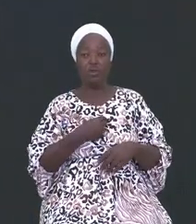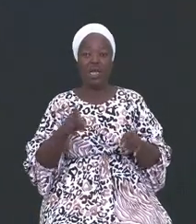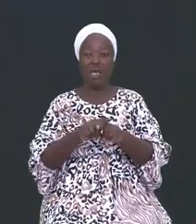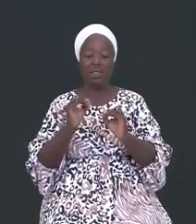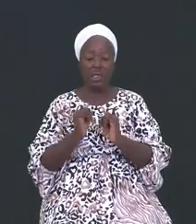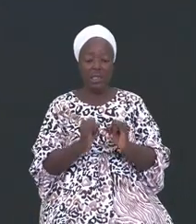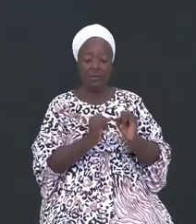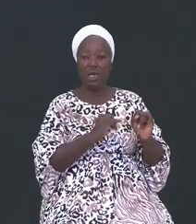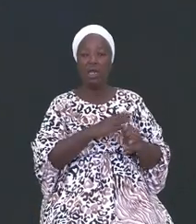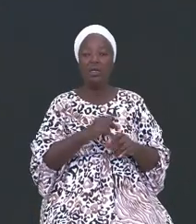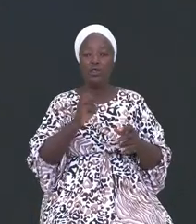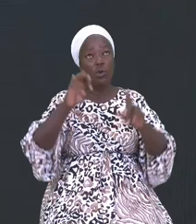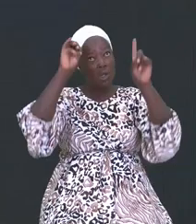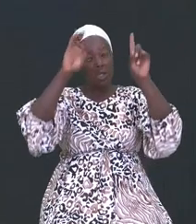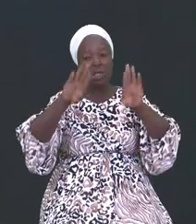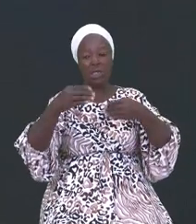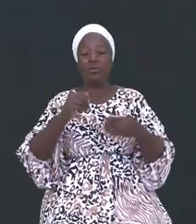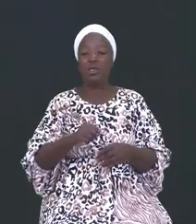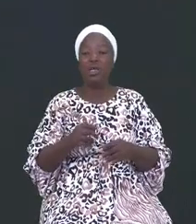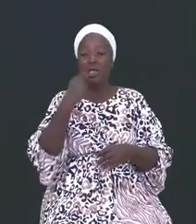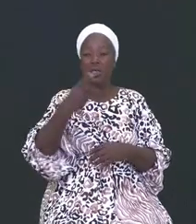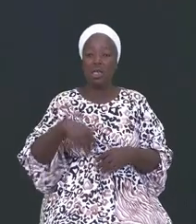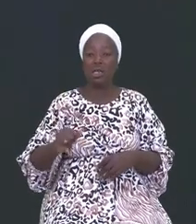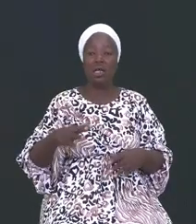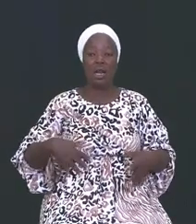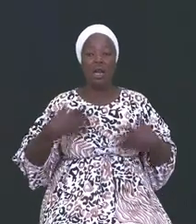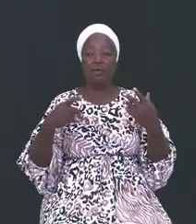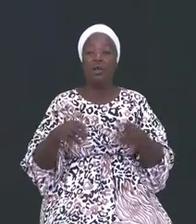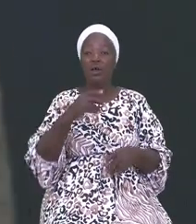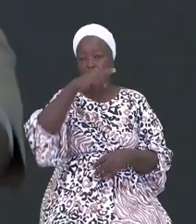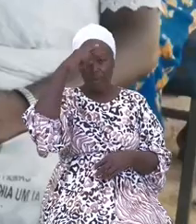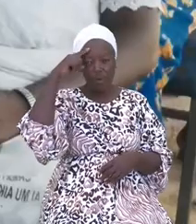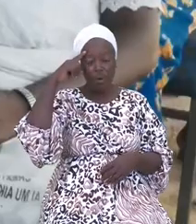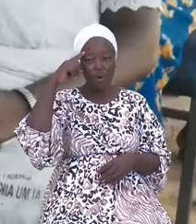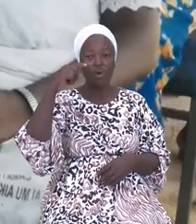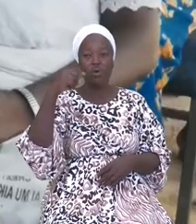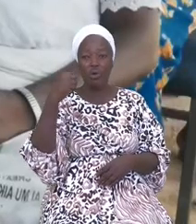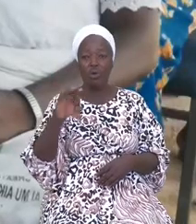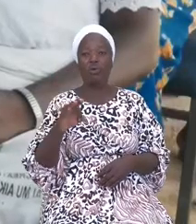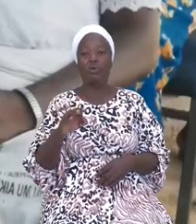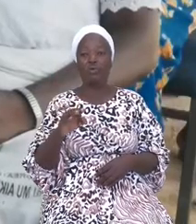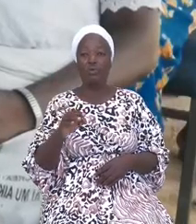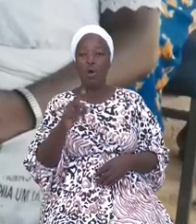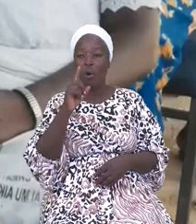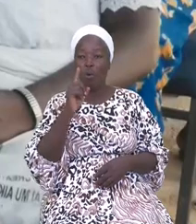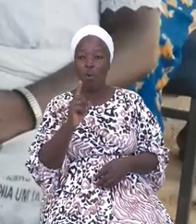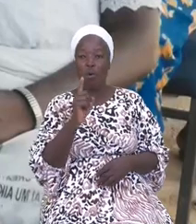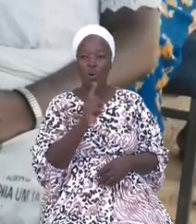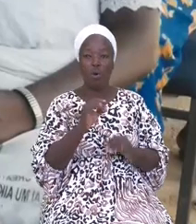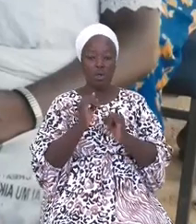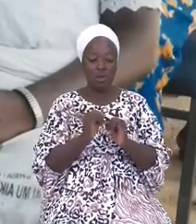gives eternal life on the basis of an individual. What good thing shall I